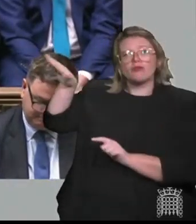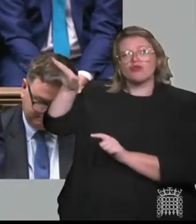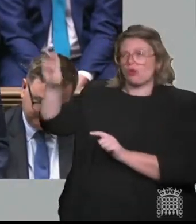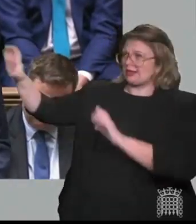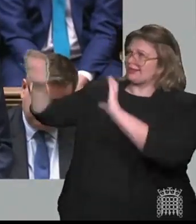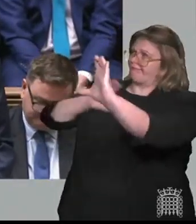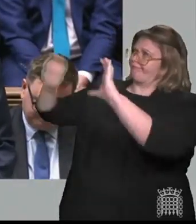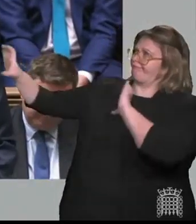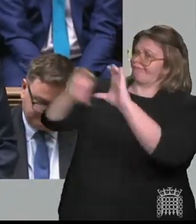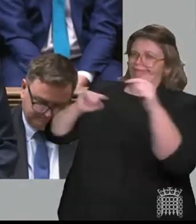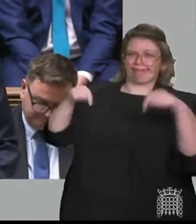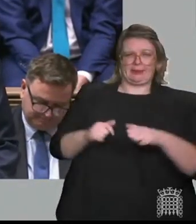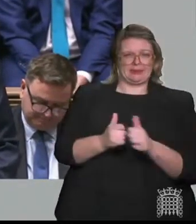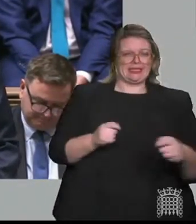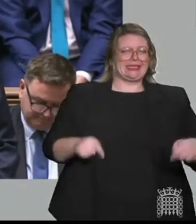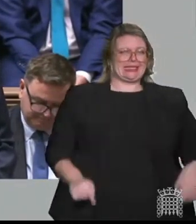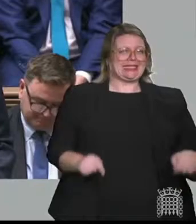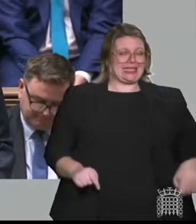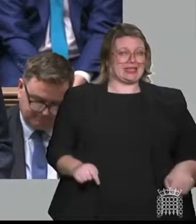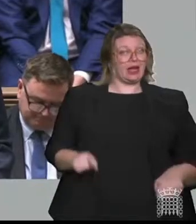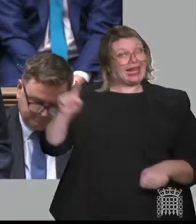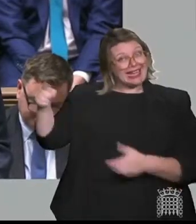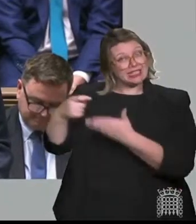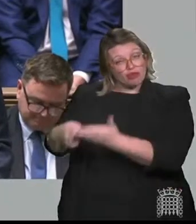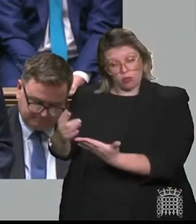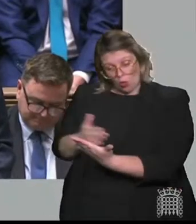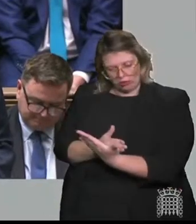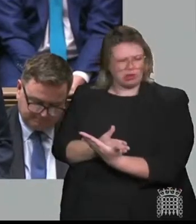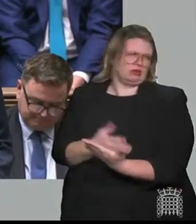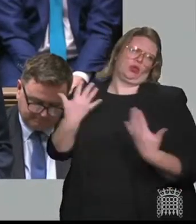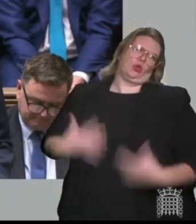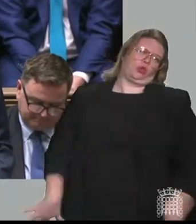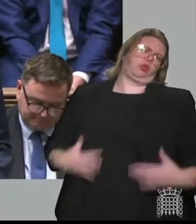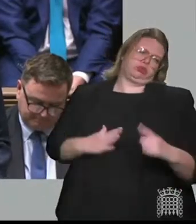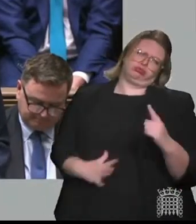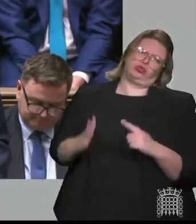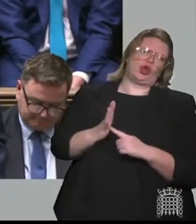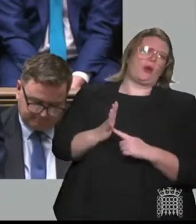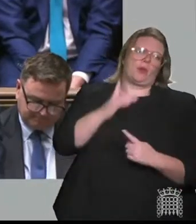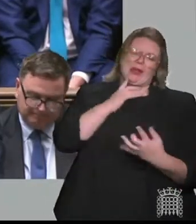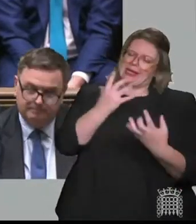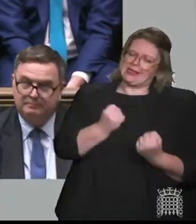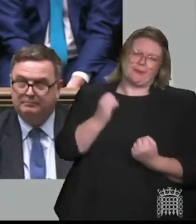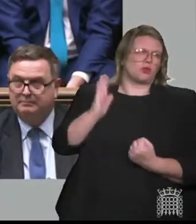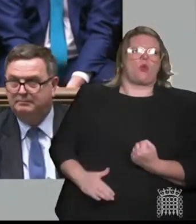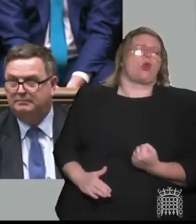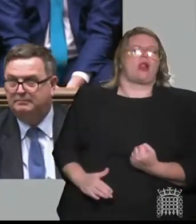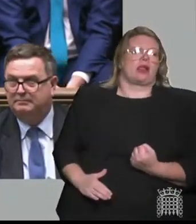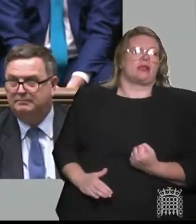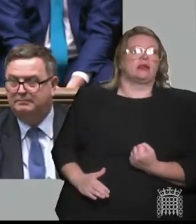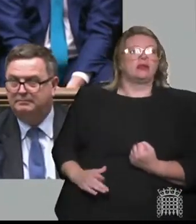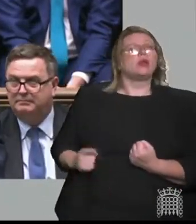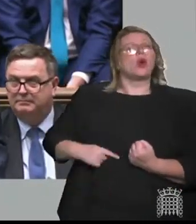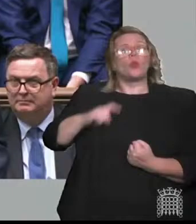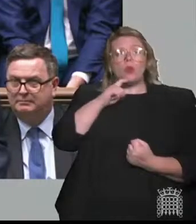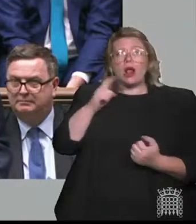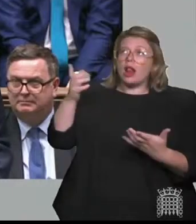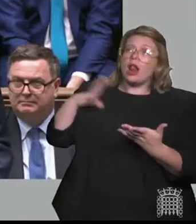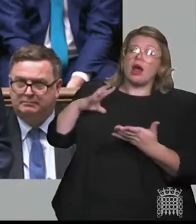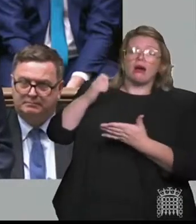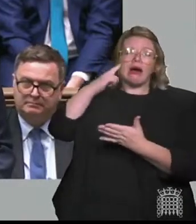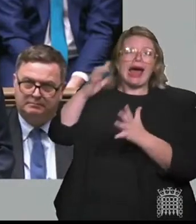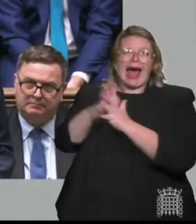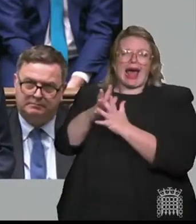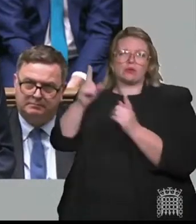accept all his headline recommendations, and in particular will put in place a concierge service for large international